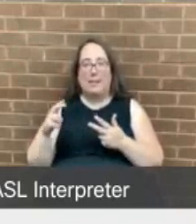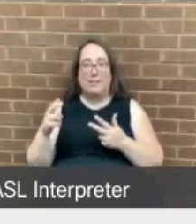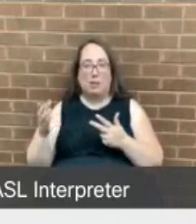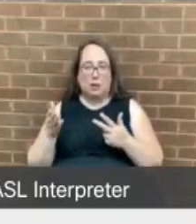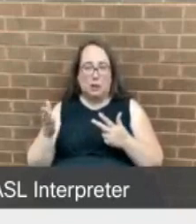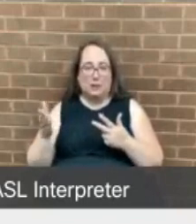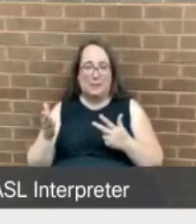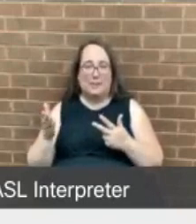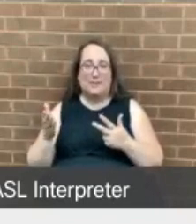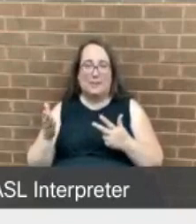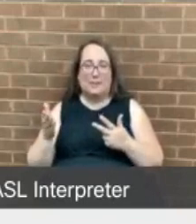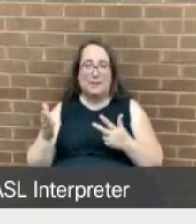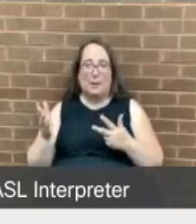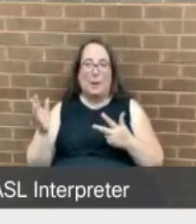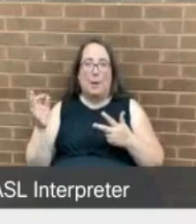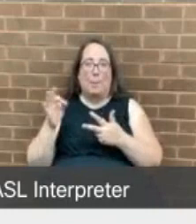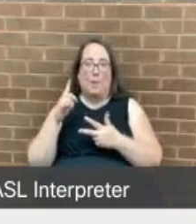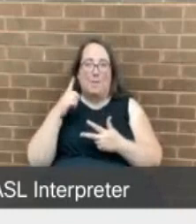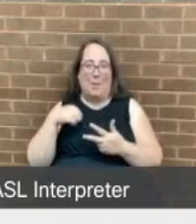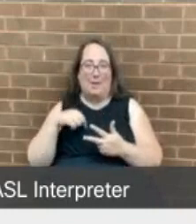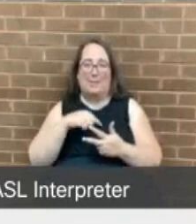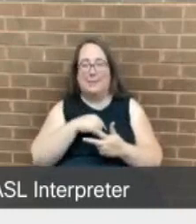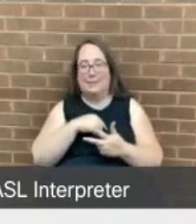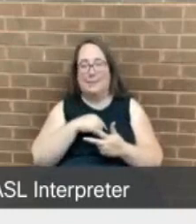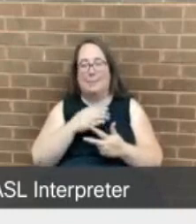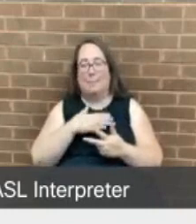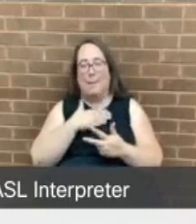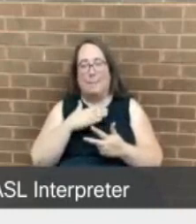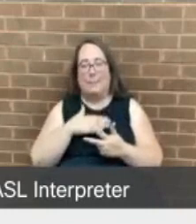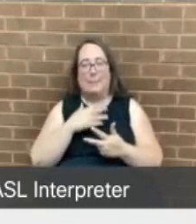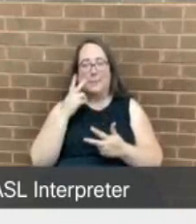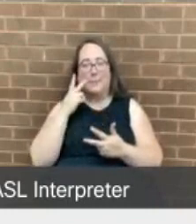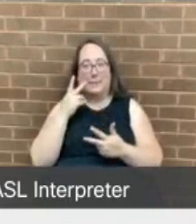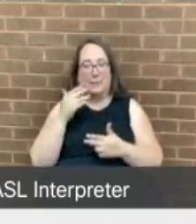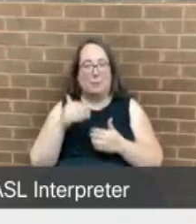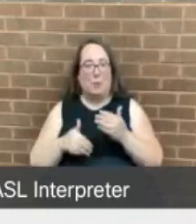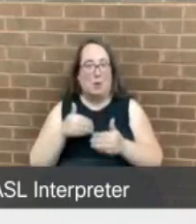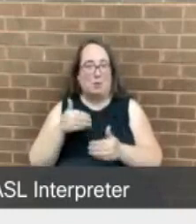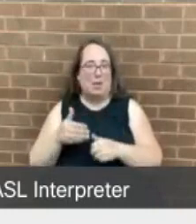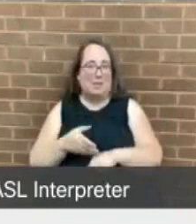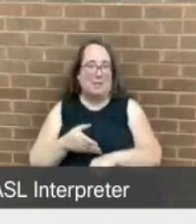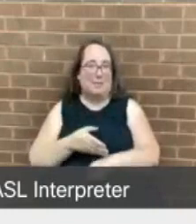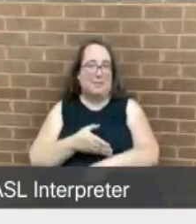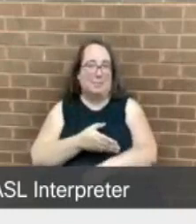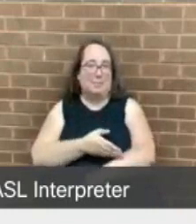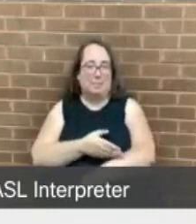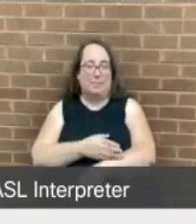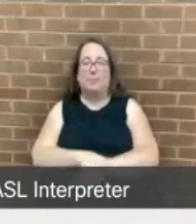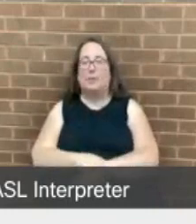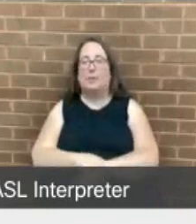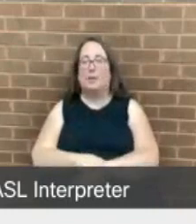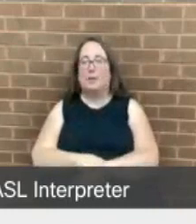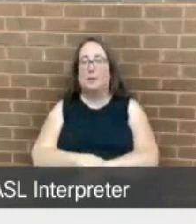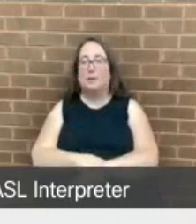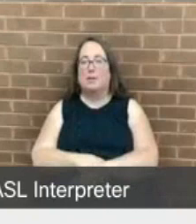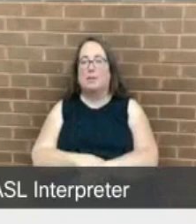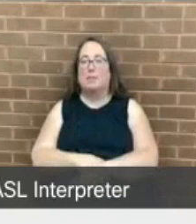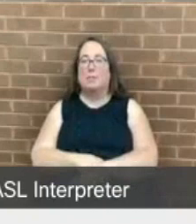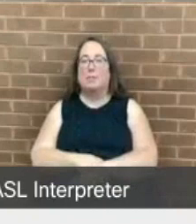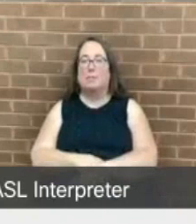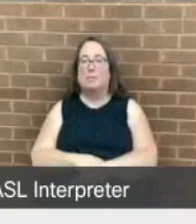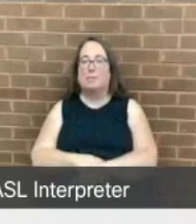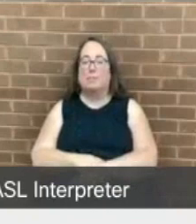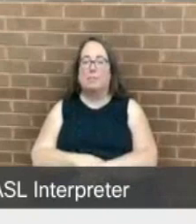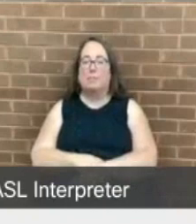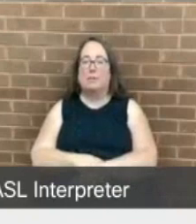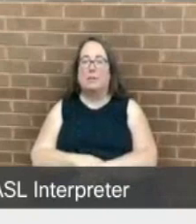those are very important to us, and I'm very glad to see progress there. I am very concerned when we